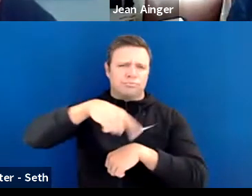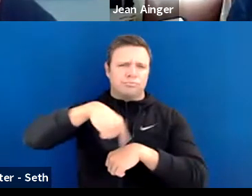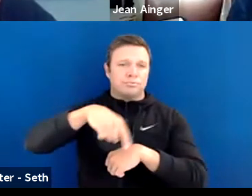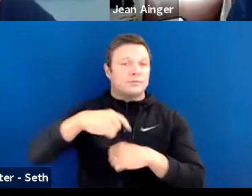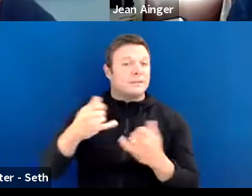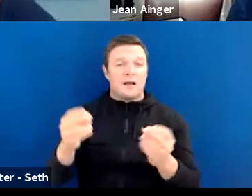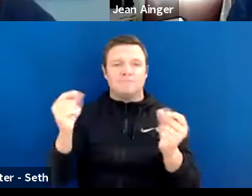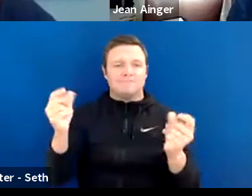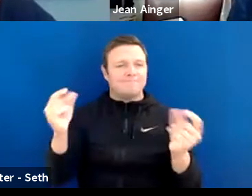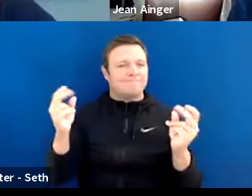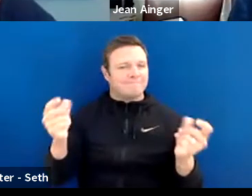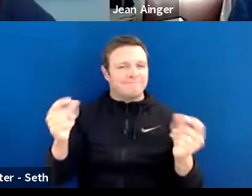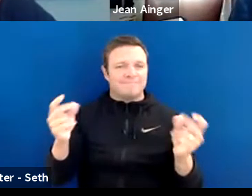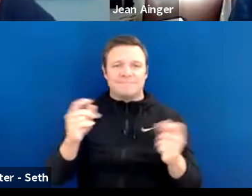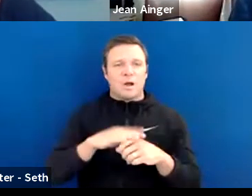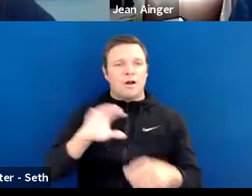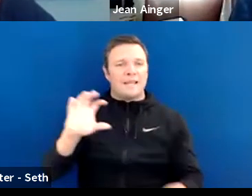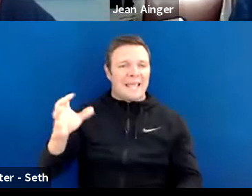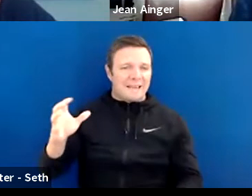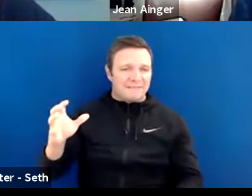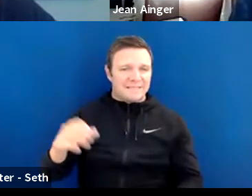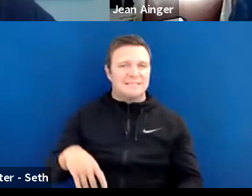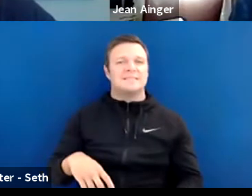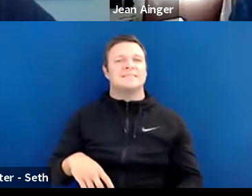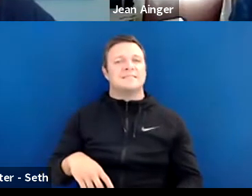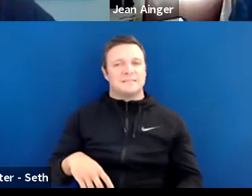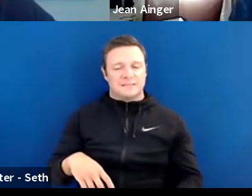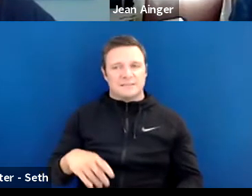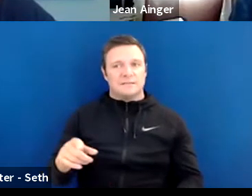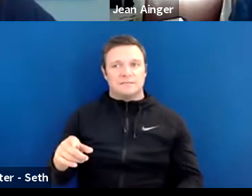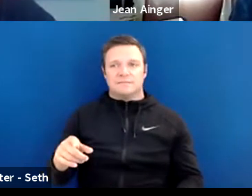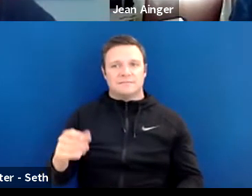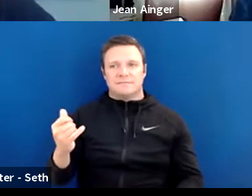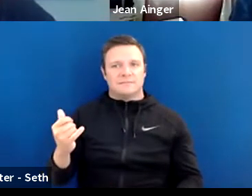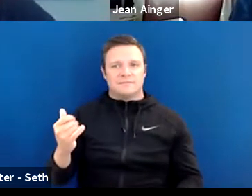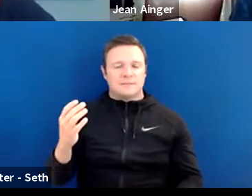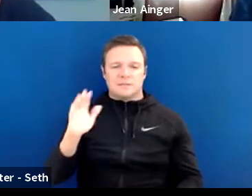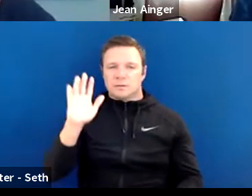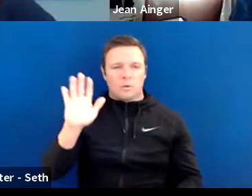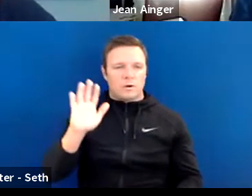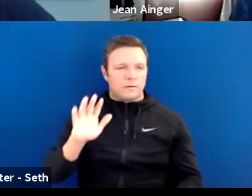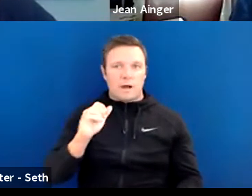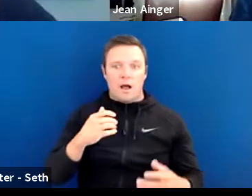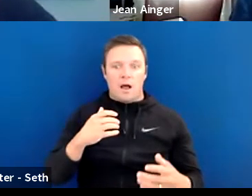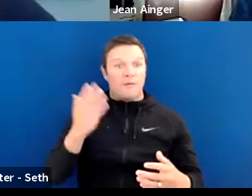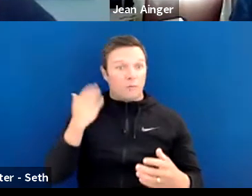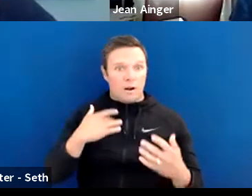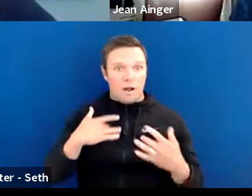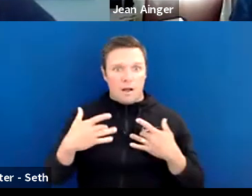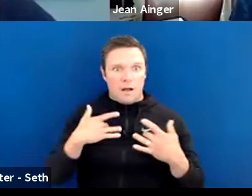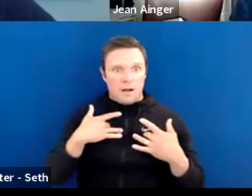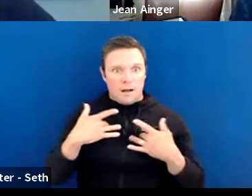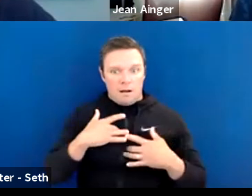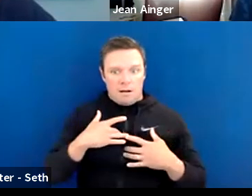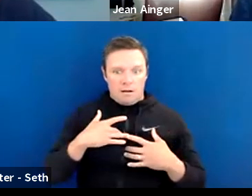I'm definitely doing on Canvas switch anonymous for me. I don't have to go through that panic attack that I used to go. And